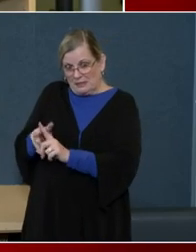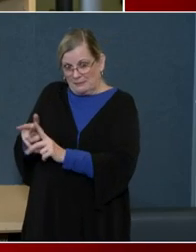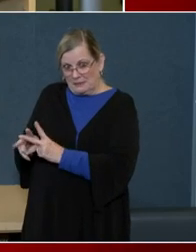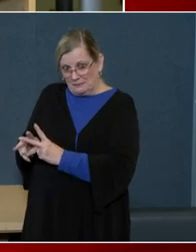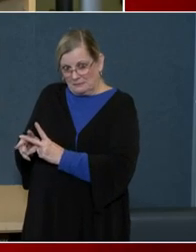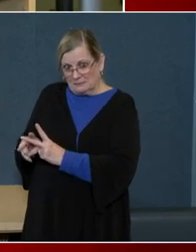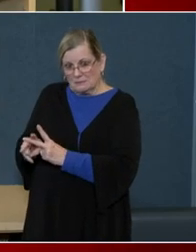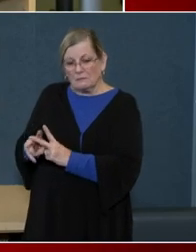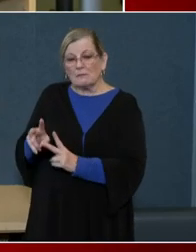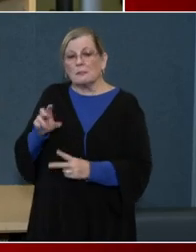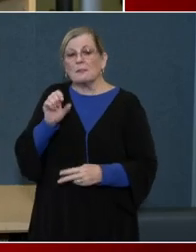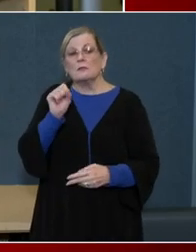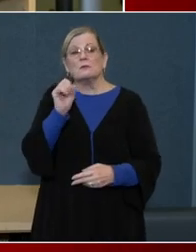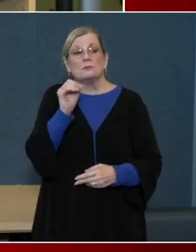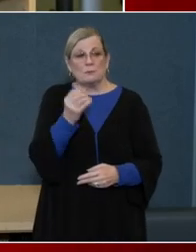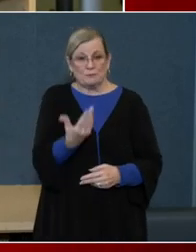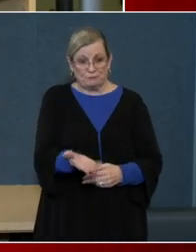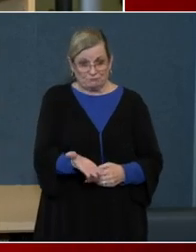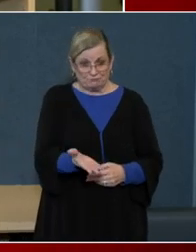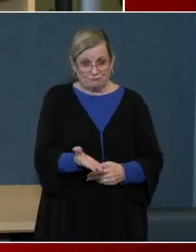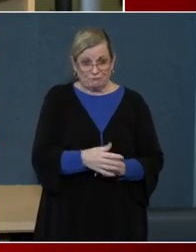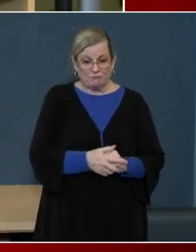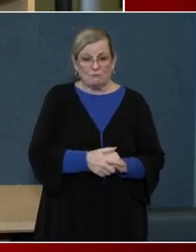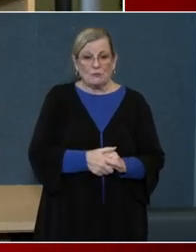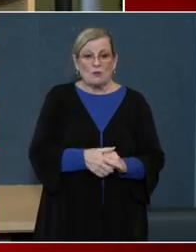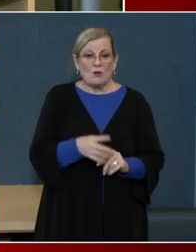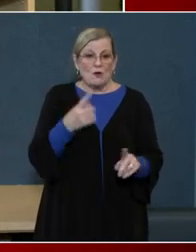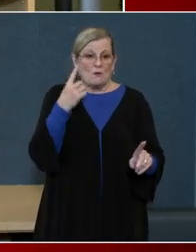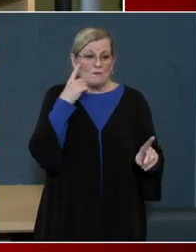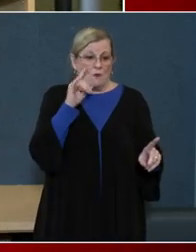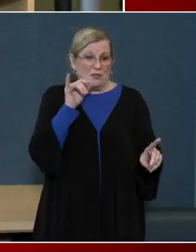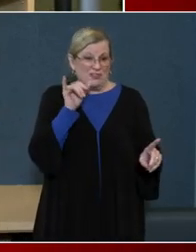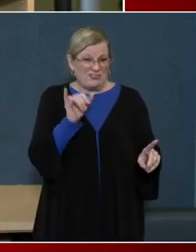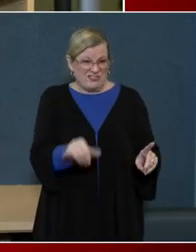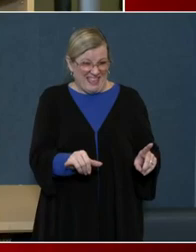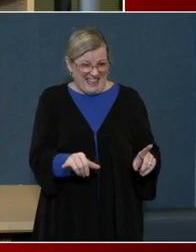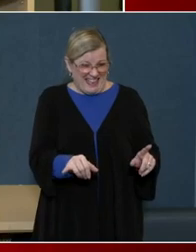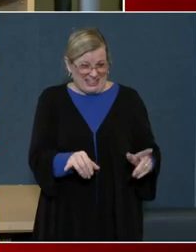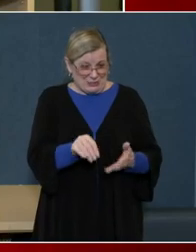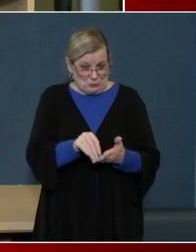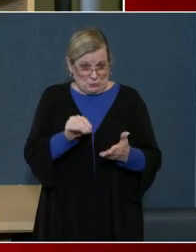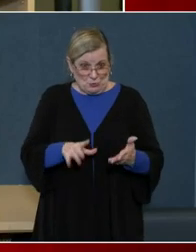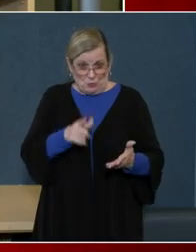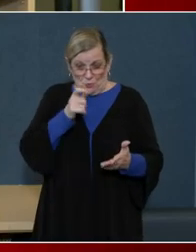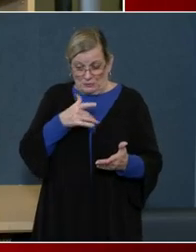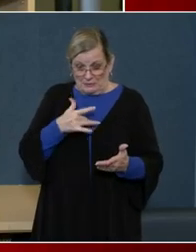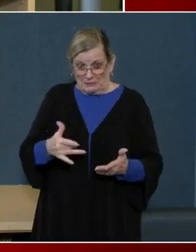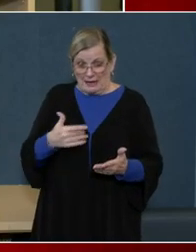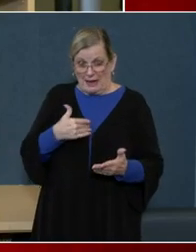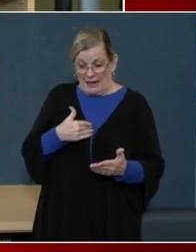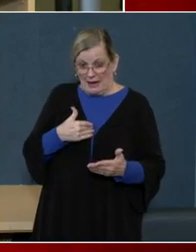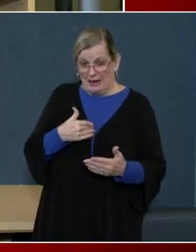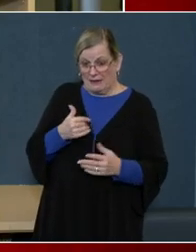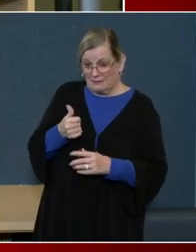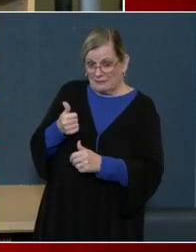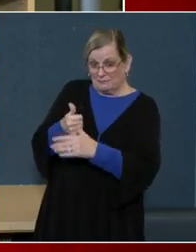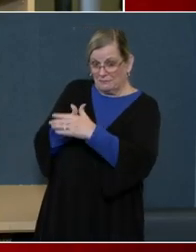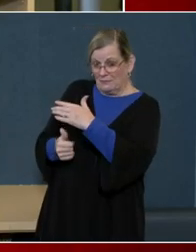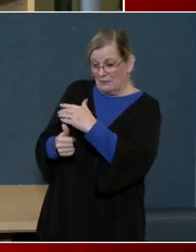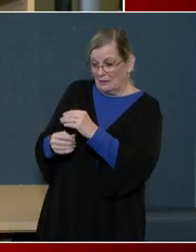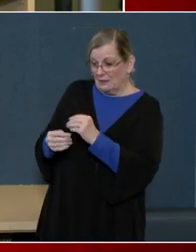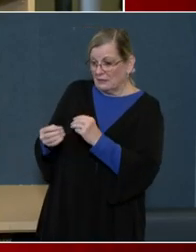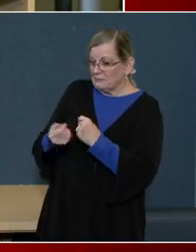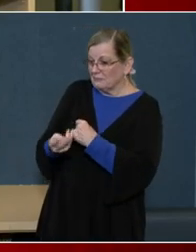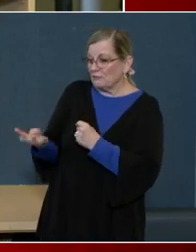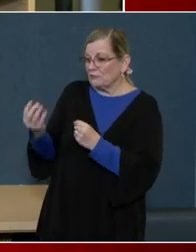teacher and a secondary student typically has multiple teachers instead of one grade level teacher. We believe that the